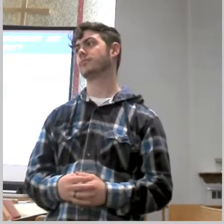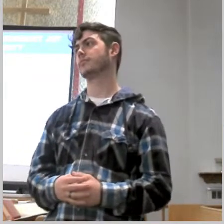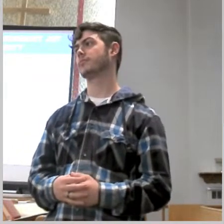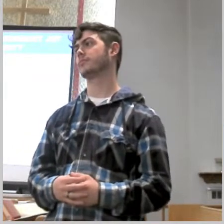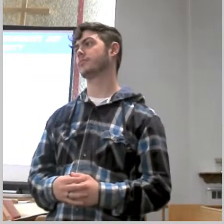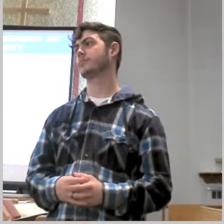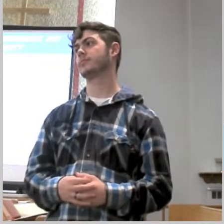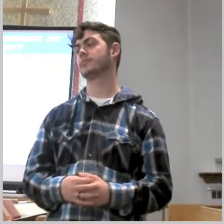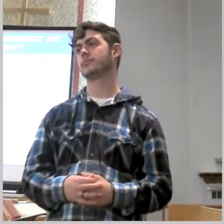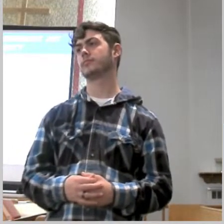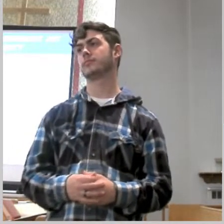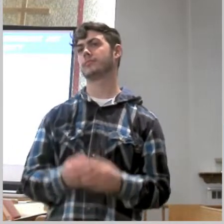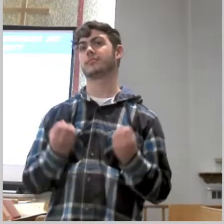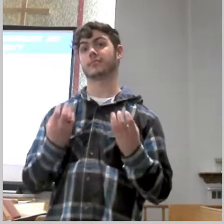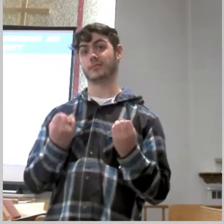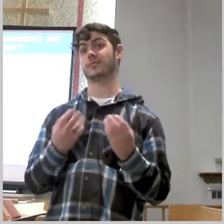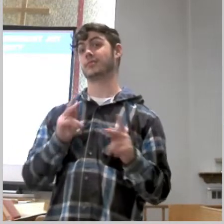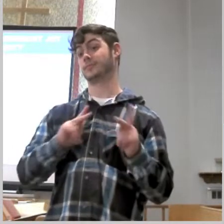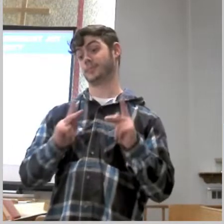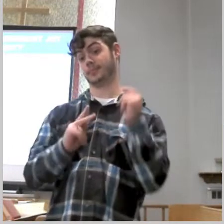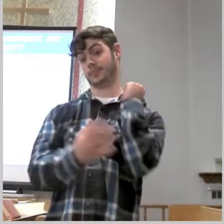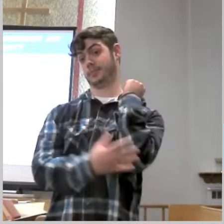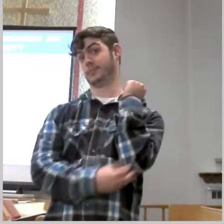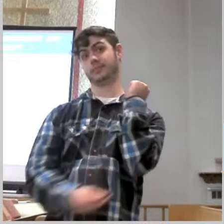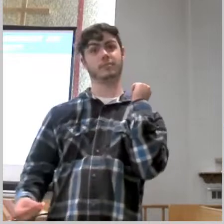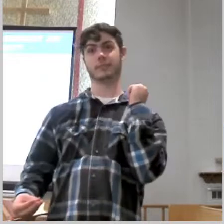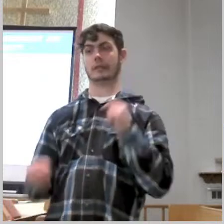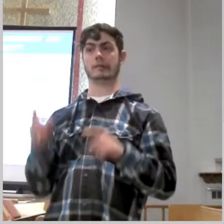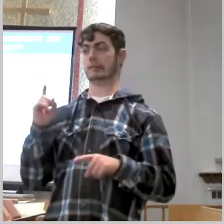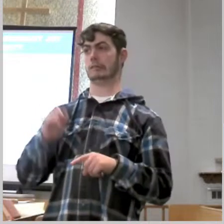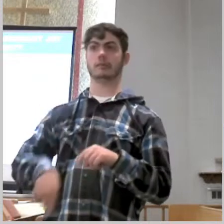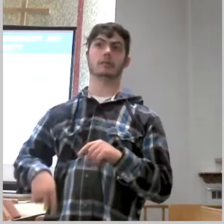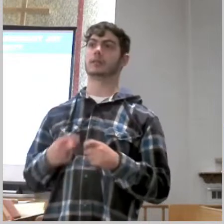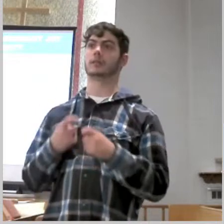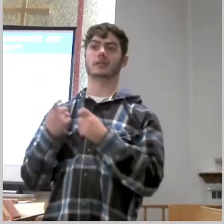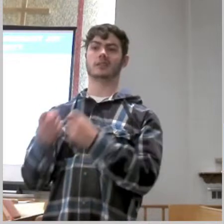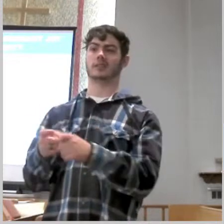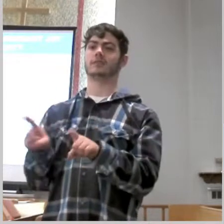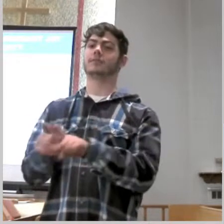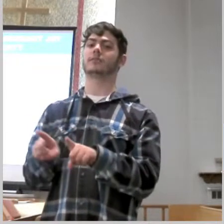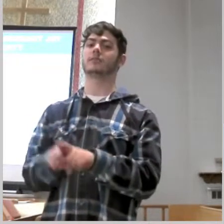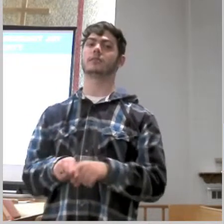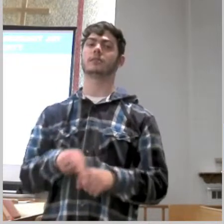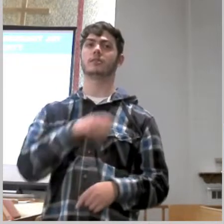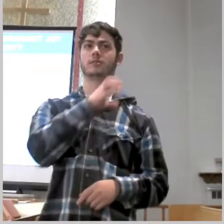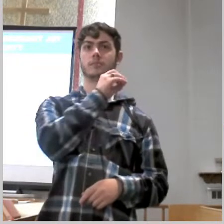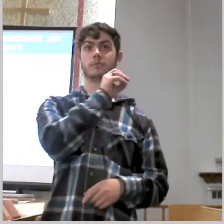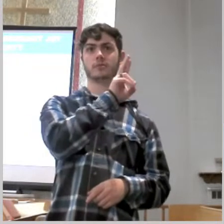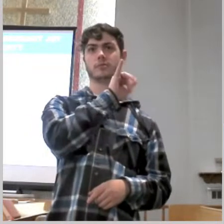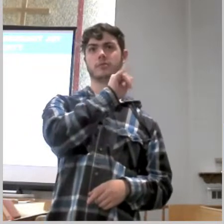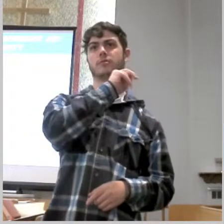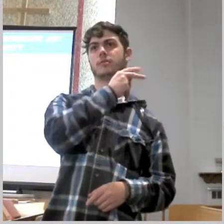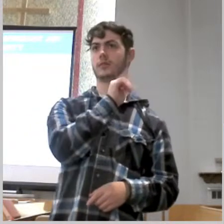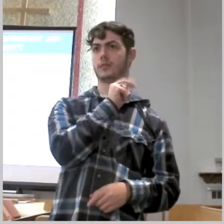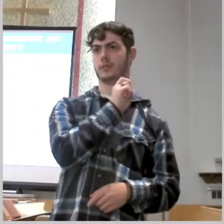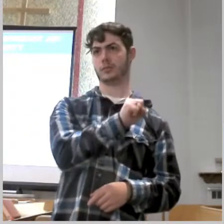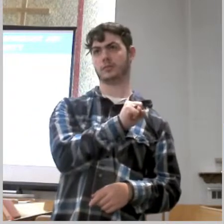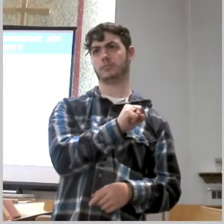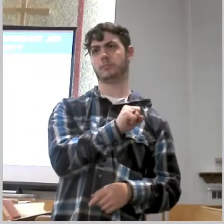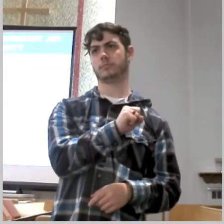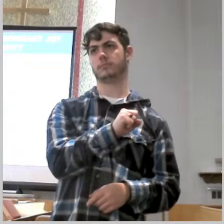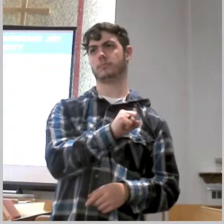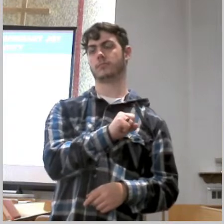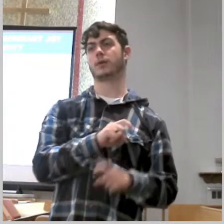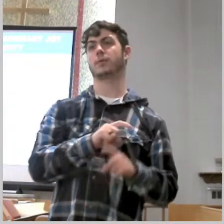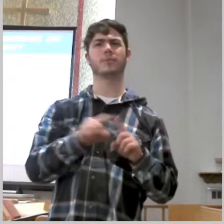didn't amount, probably not even more than maybe what the Corinthians could give. But guess what? That's not what Paul is talking about